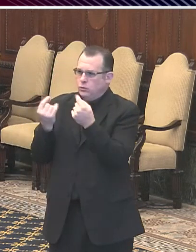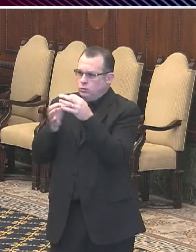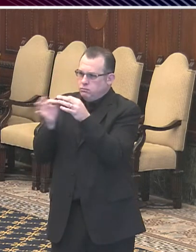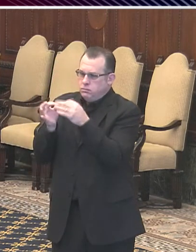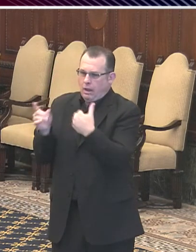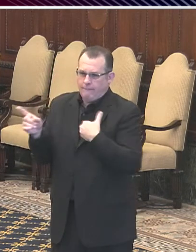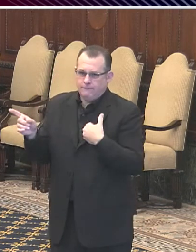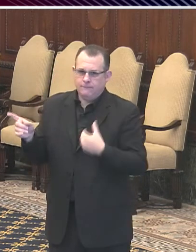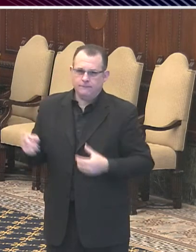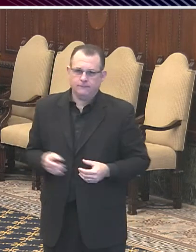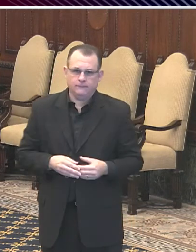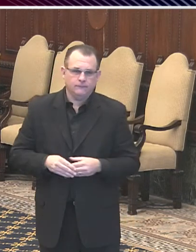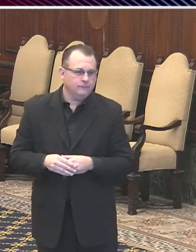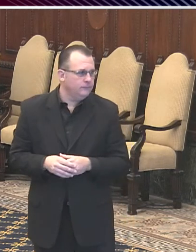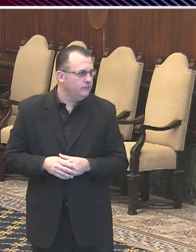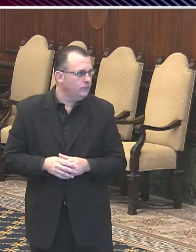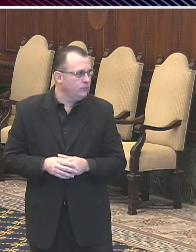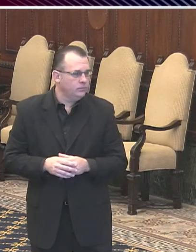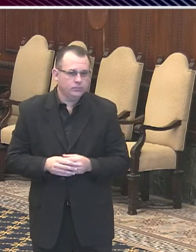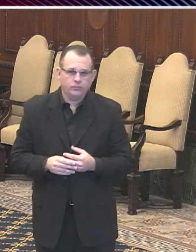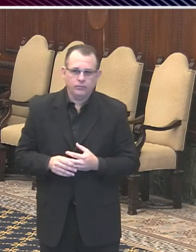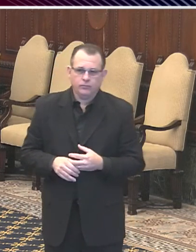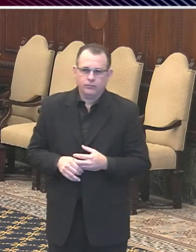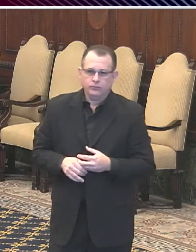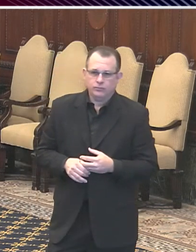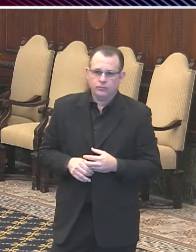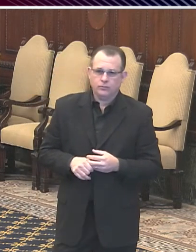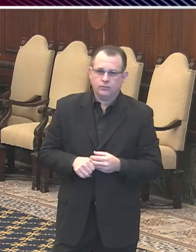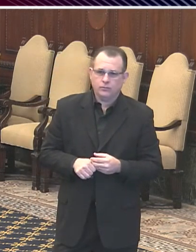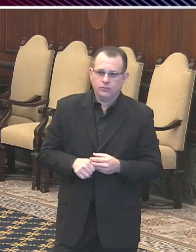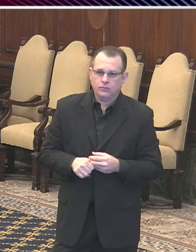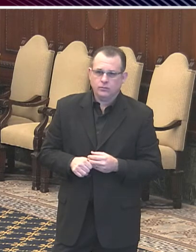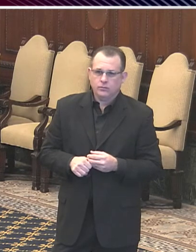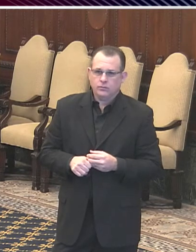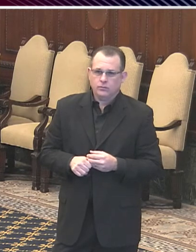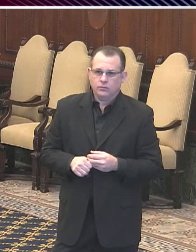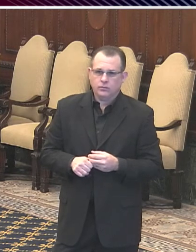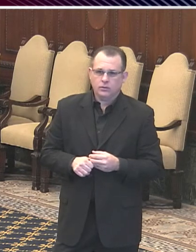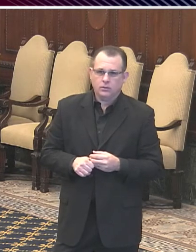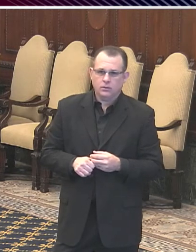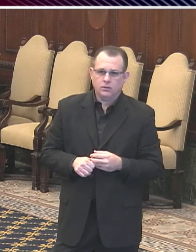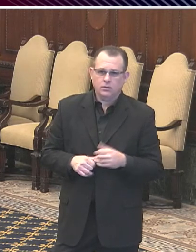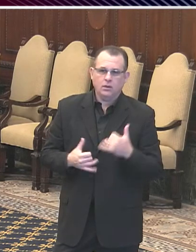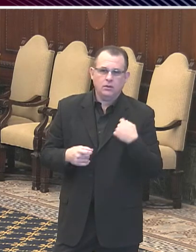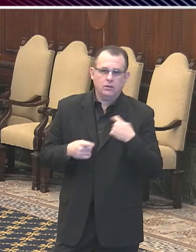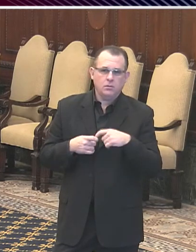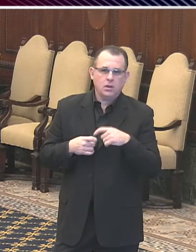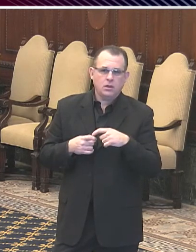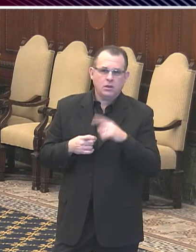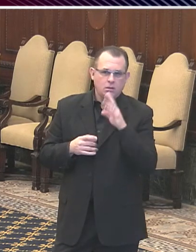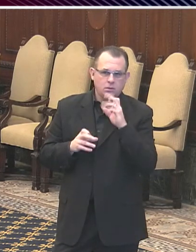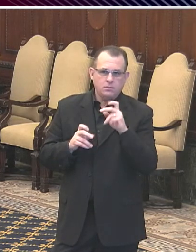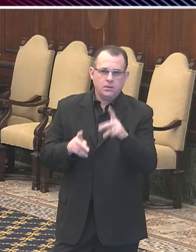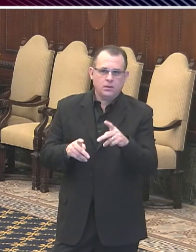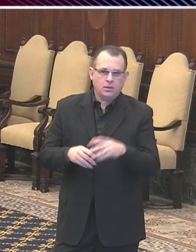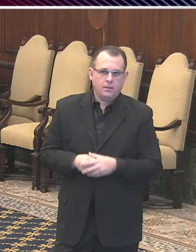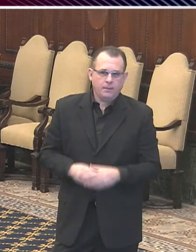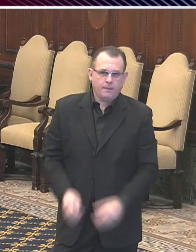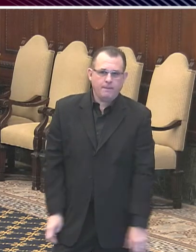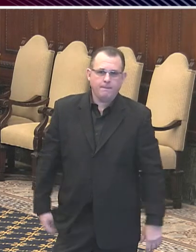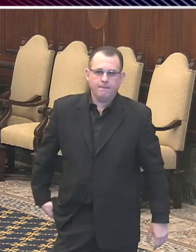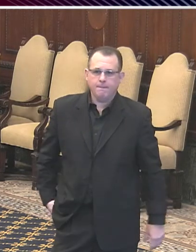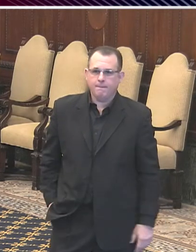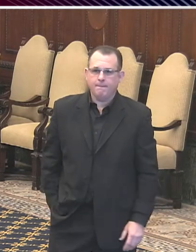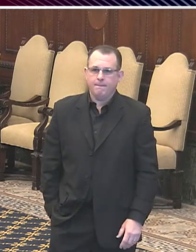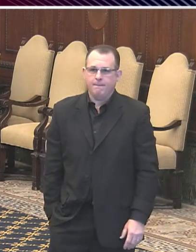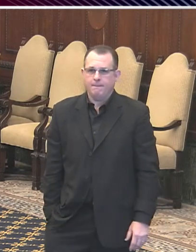Pruebas adicionales que se proporcionan en este momento con respecto a cómo debieran comportarse los oficiales de policía en su contacto con el público. Nosotros